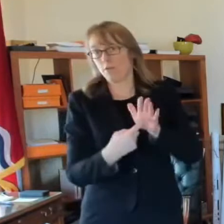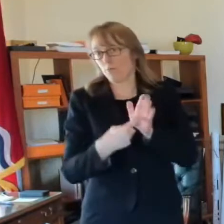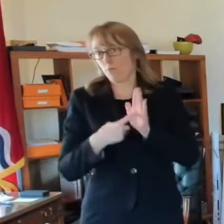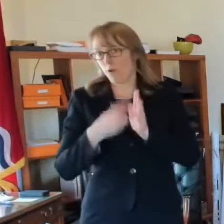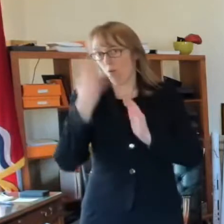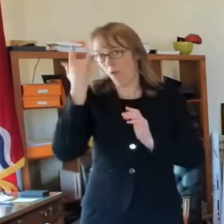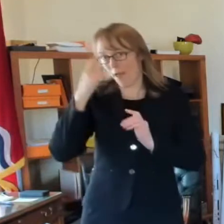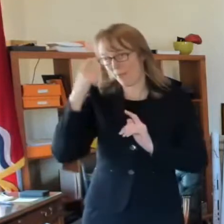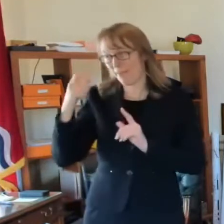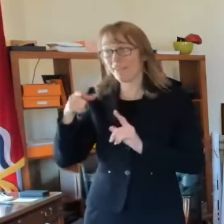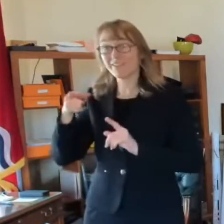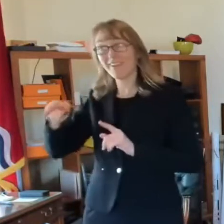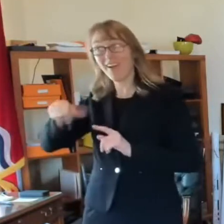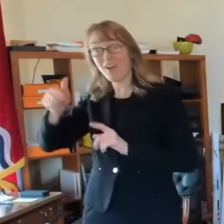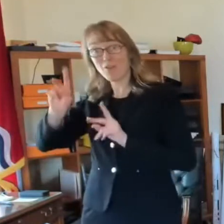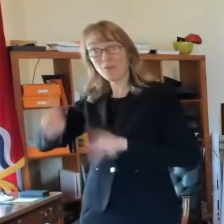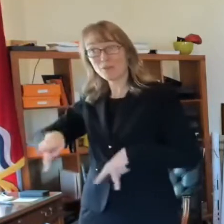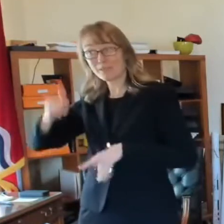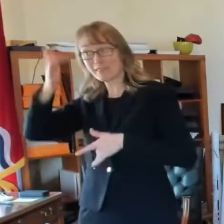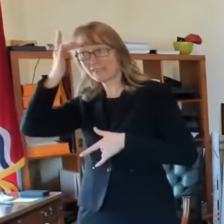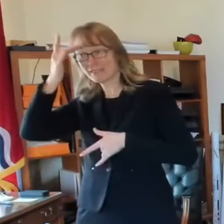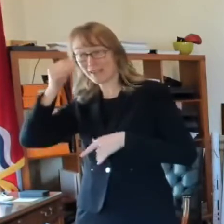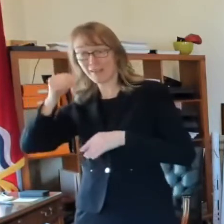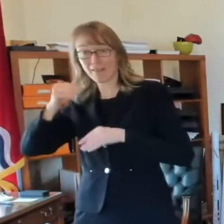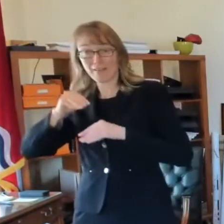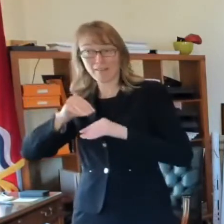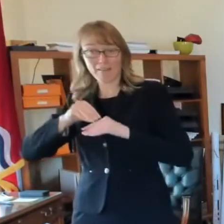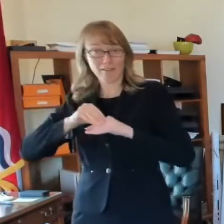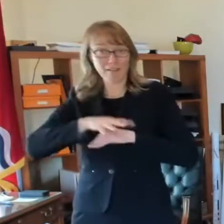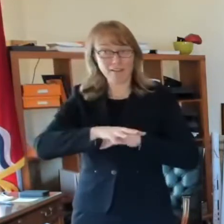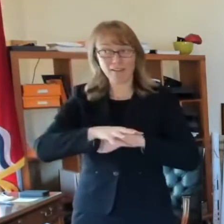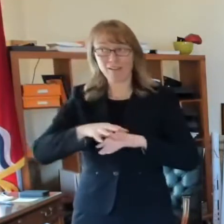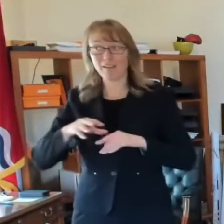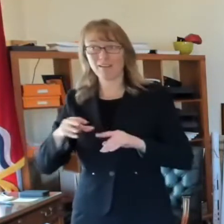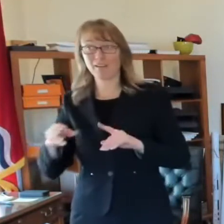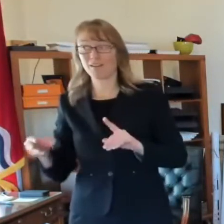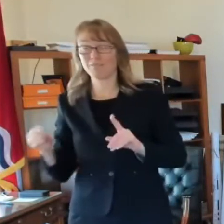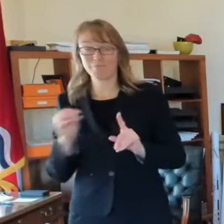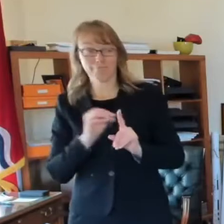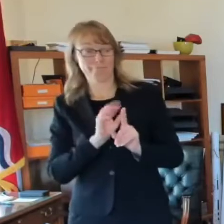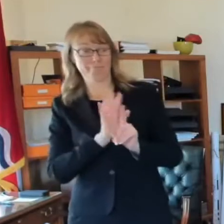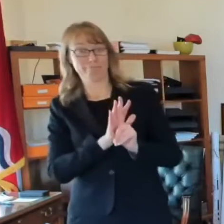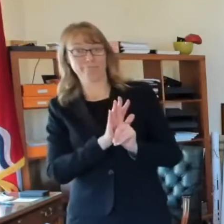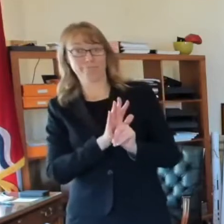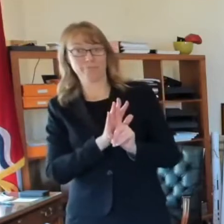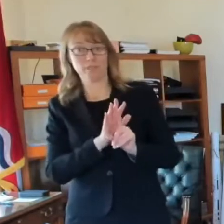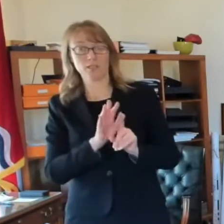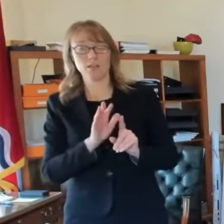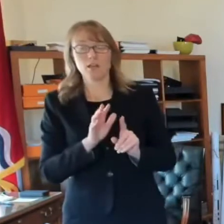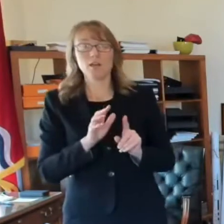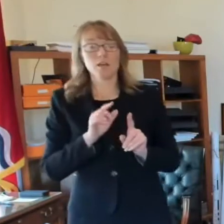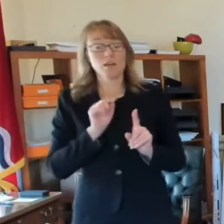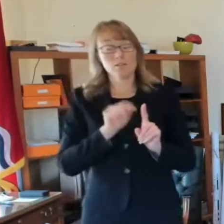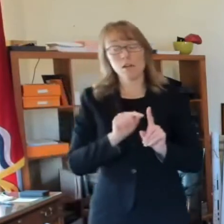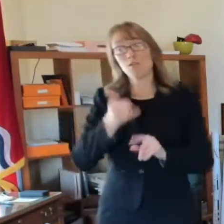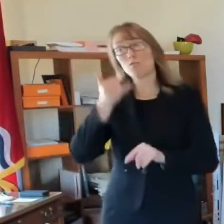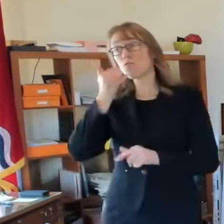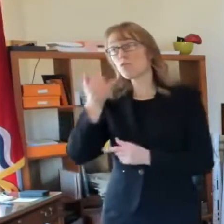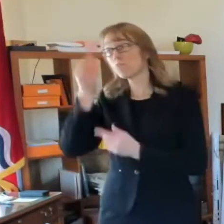many as you might think. Many, many of the exposures come from outside the workplace. Someone